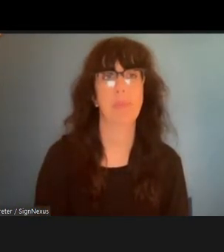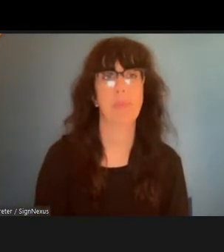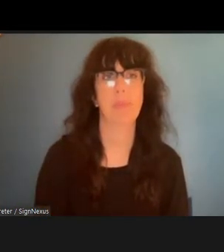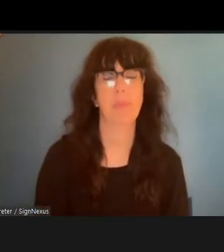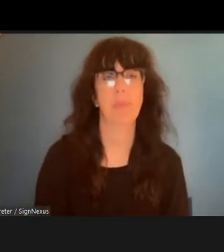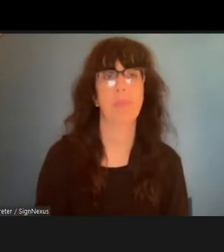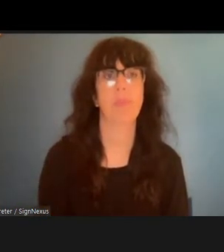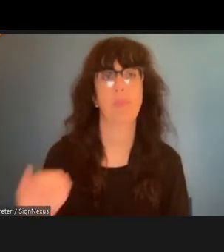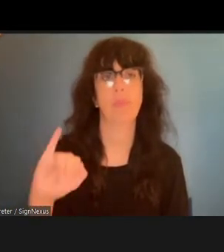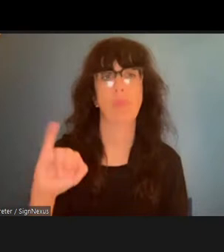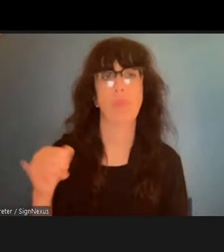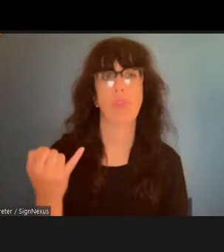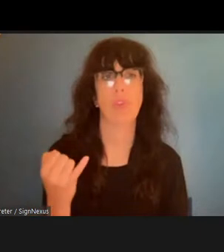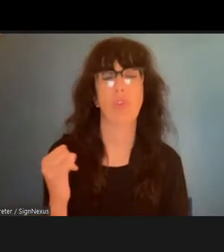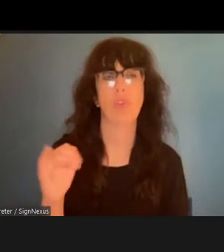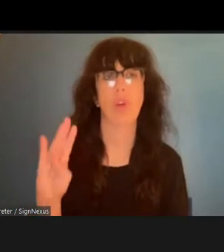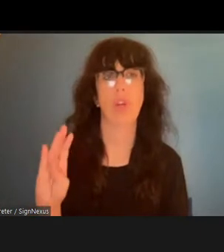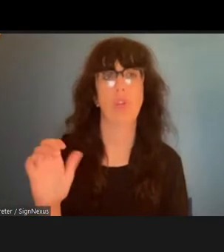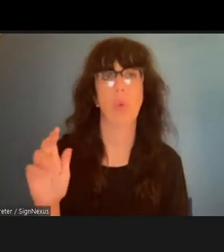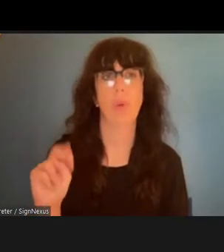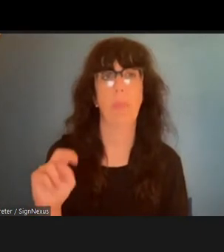joshua beanstalk